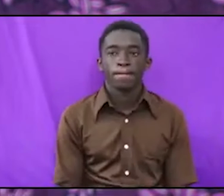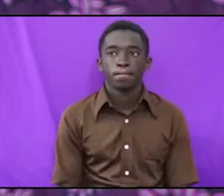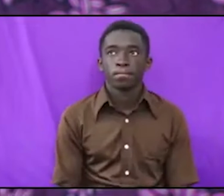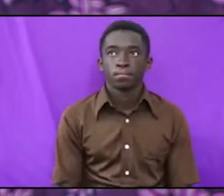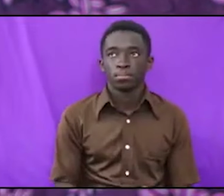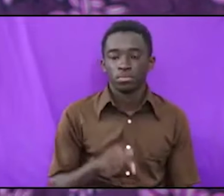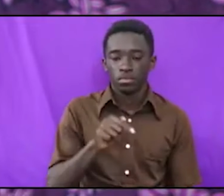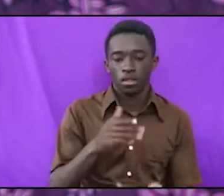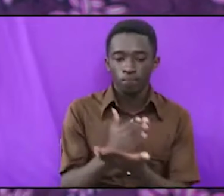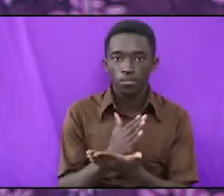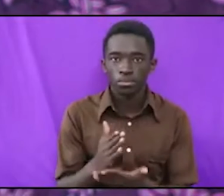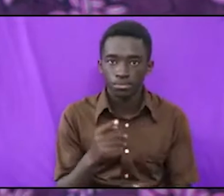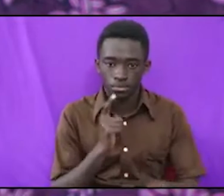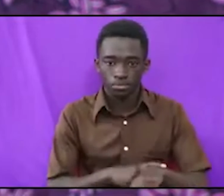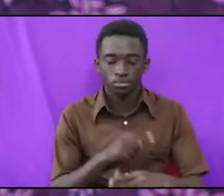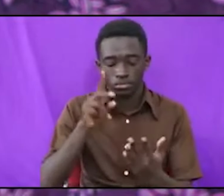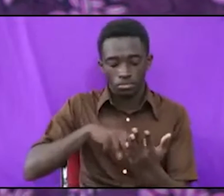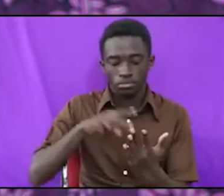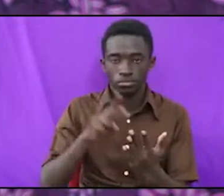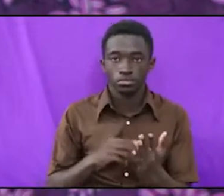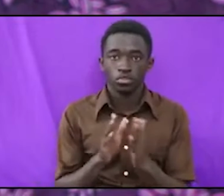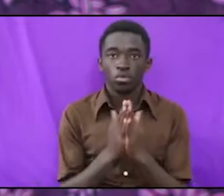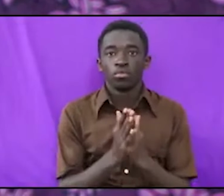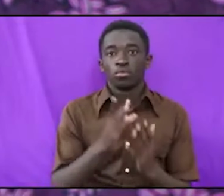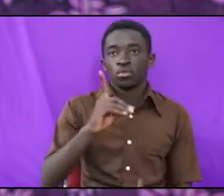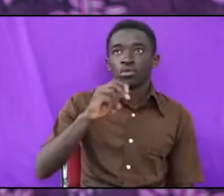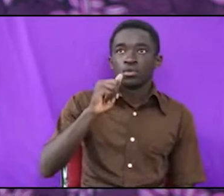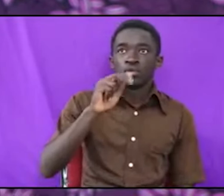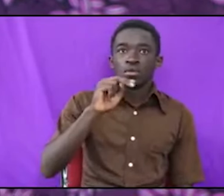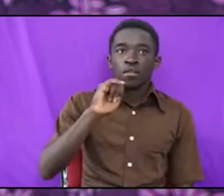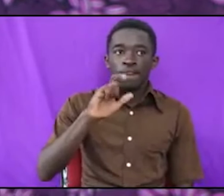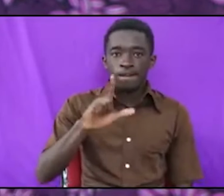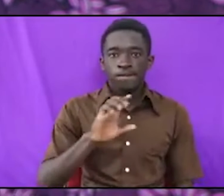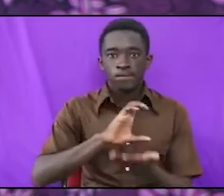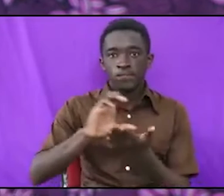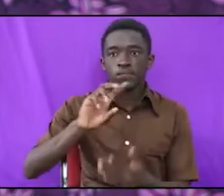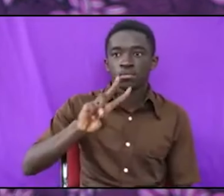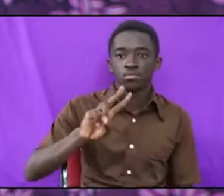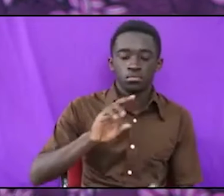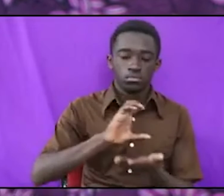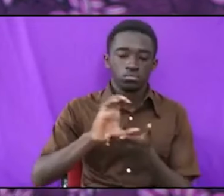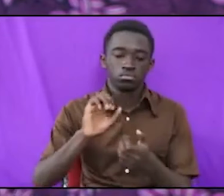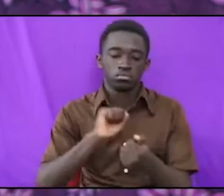part. When you read the book of Daniel, in chapter 2, chapter 8, 10,